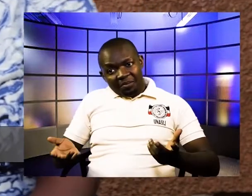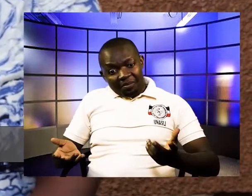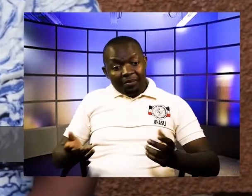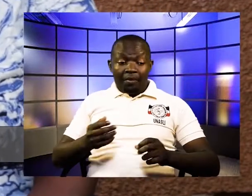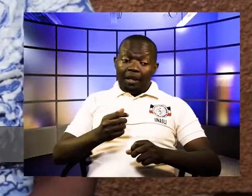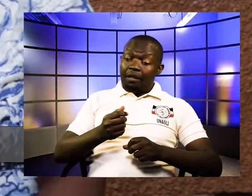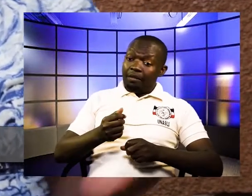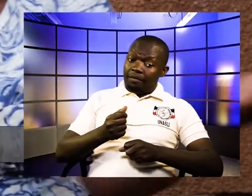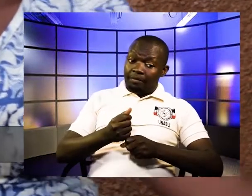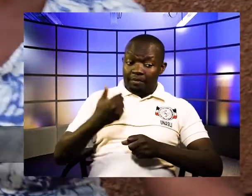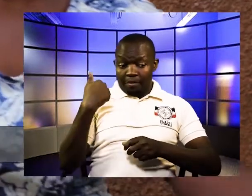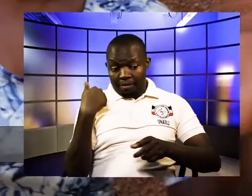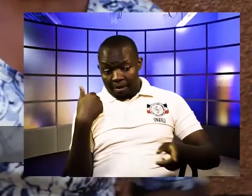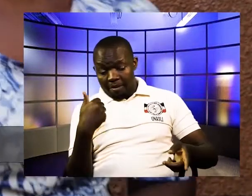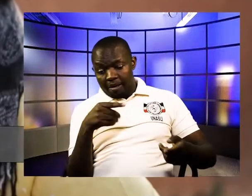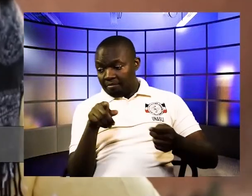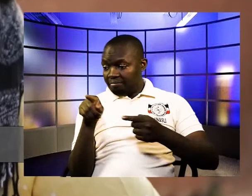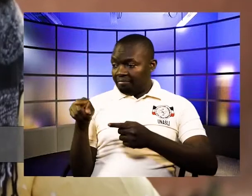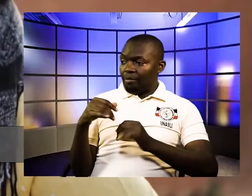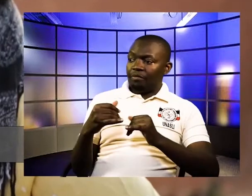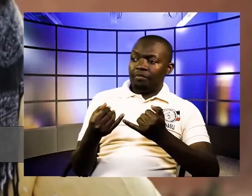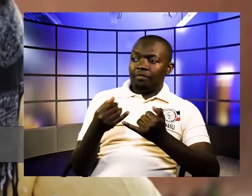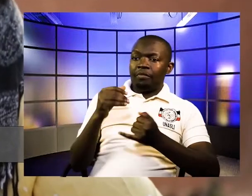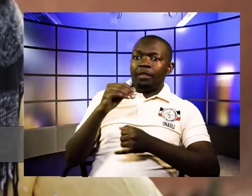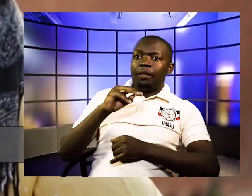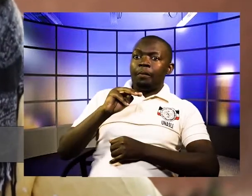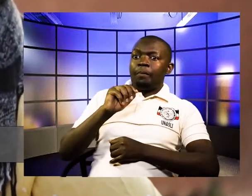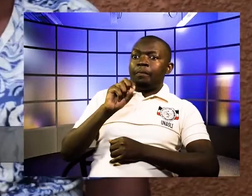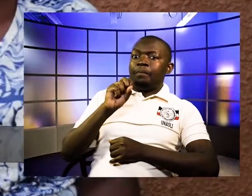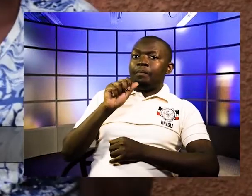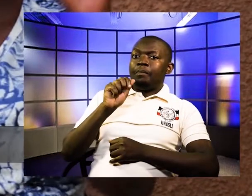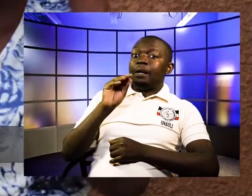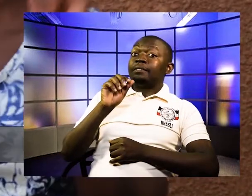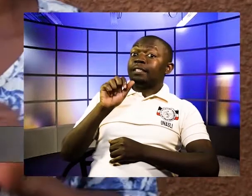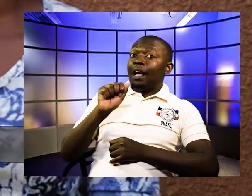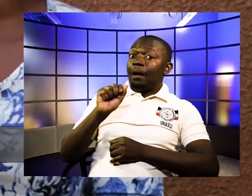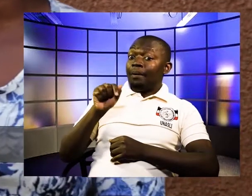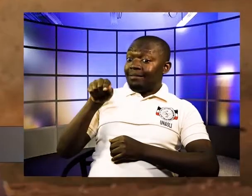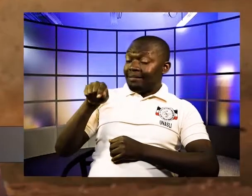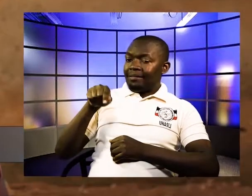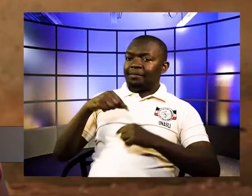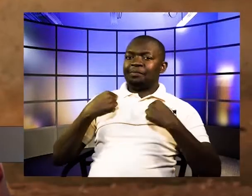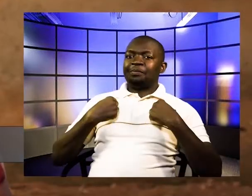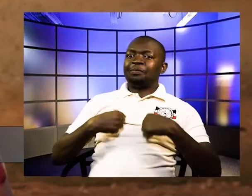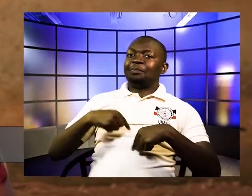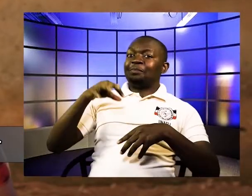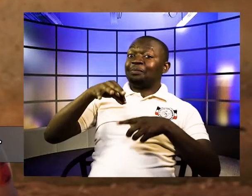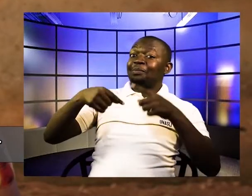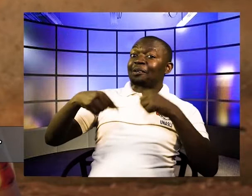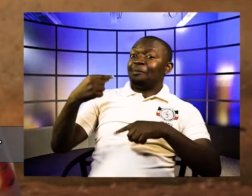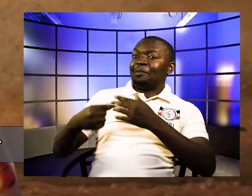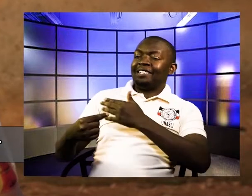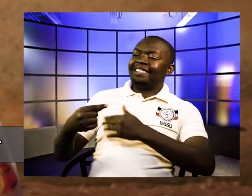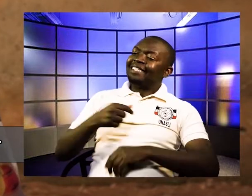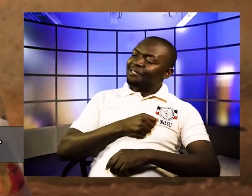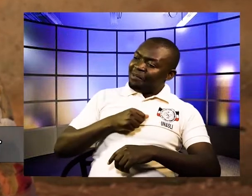baba namukose ono mchala masaba mchala masaba ye mchala meya wa formulonde mama